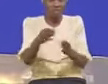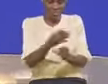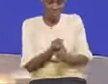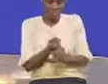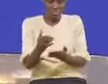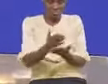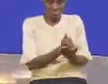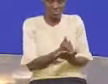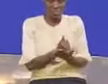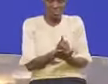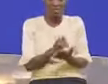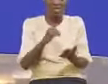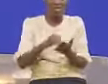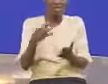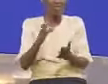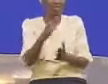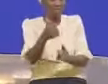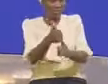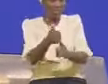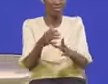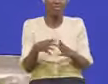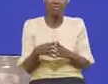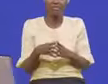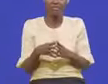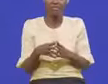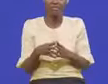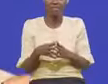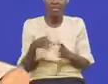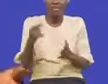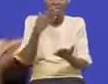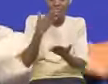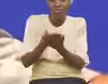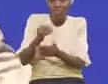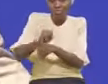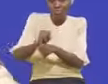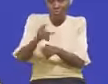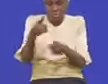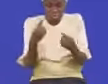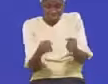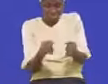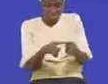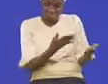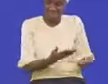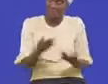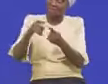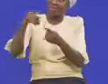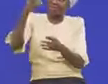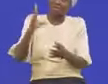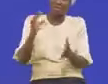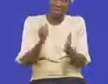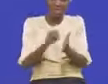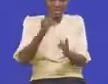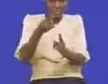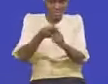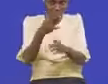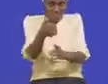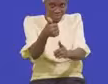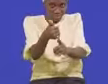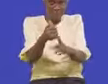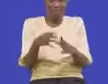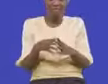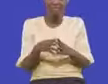Numel esil le wo dokpo e towe. The good works you are trying to present to God, that's of yourself. E donyu